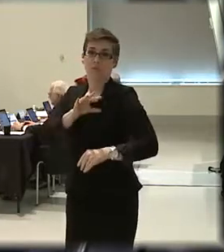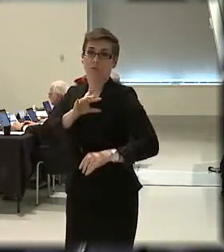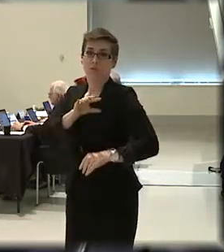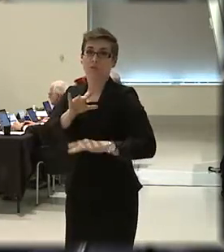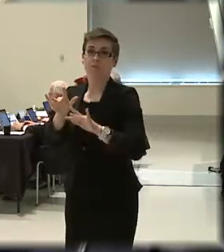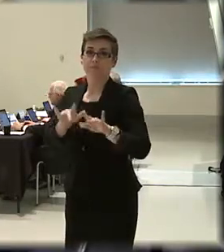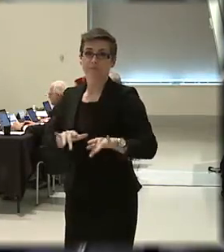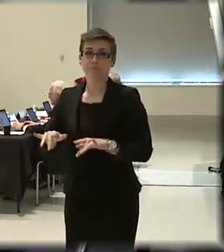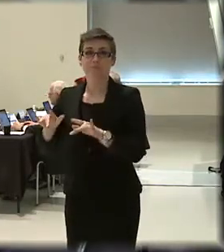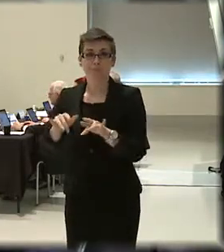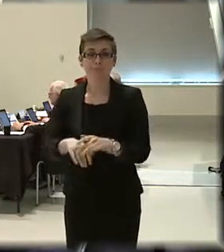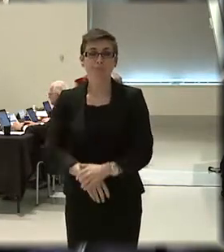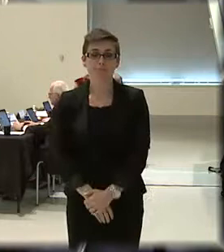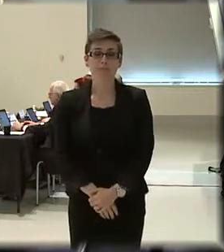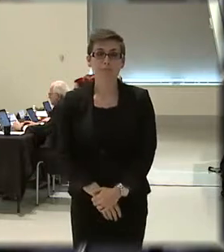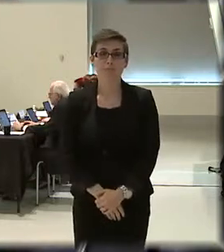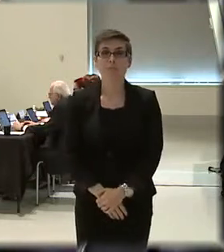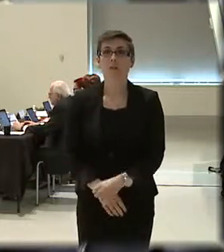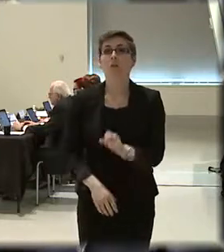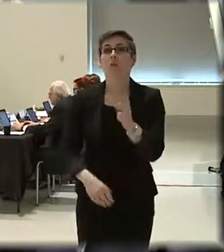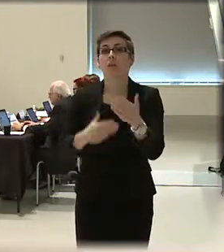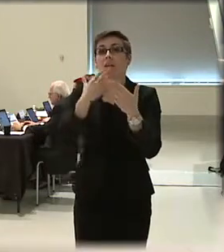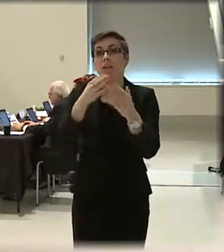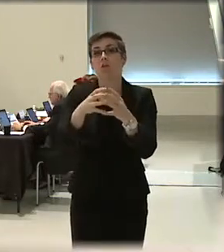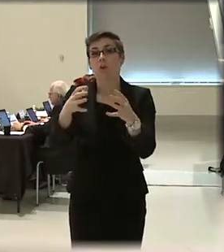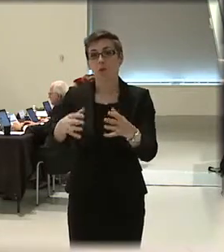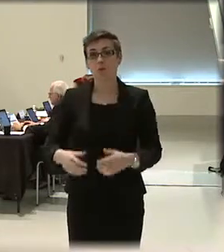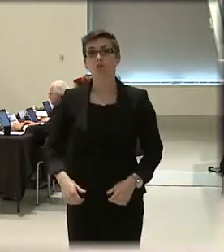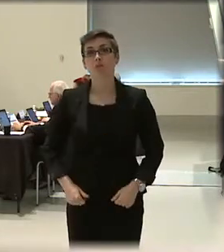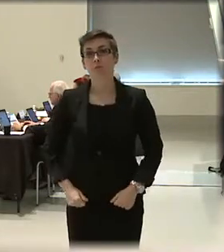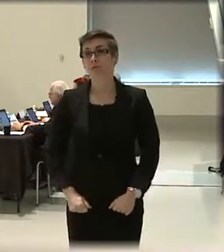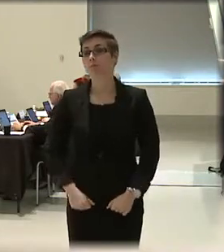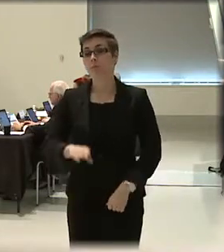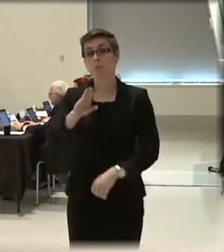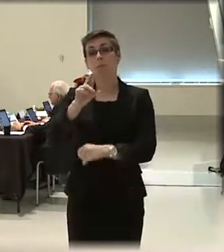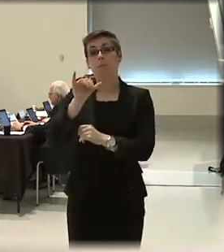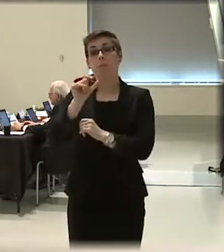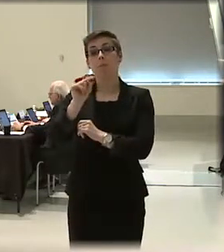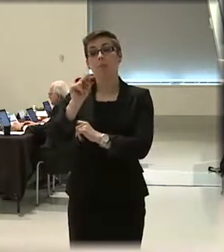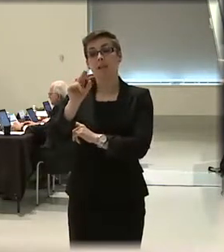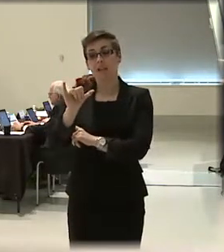incident. Thank you very much. Brittany